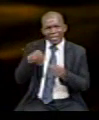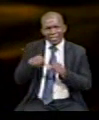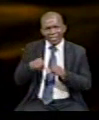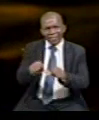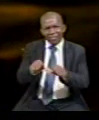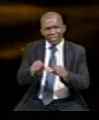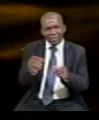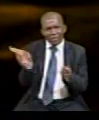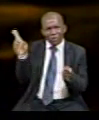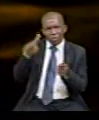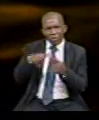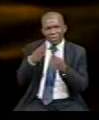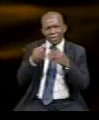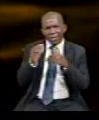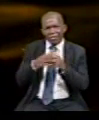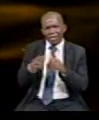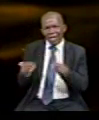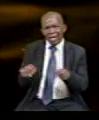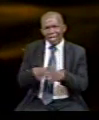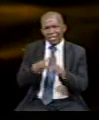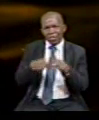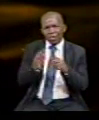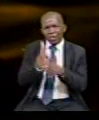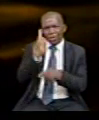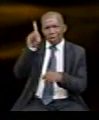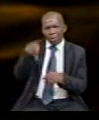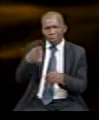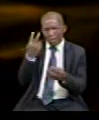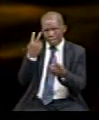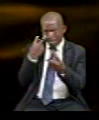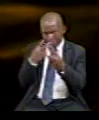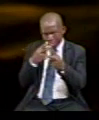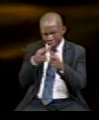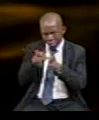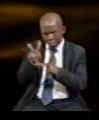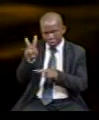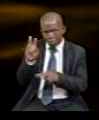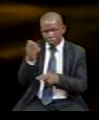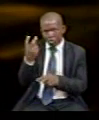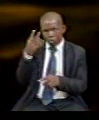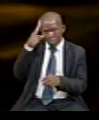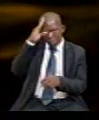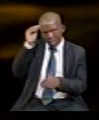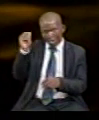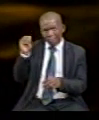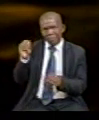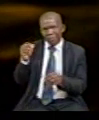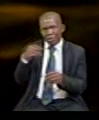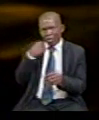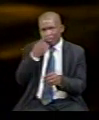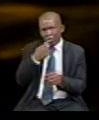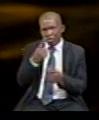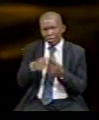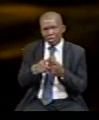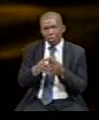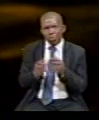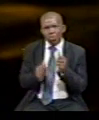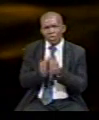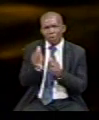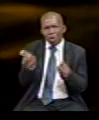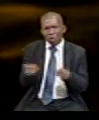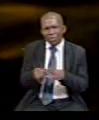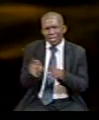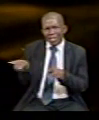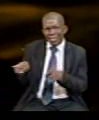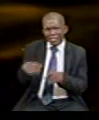by them, a jailing being in white apparel, which also said, ye men of Galilee, why stand ye gazing up into heaven? This